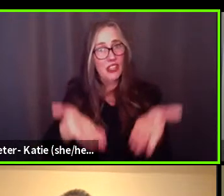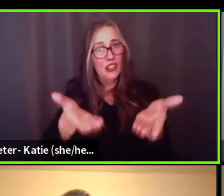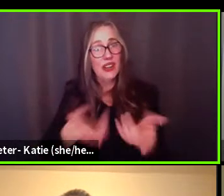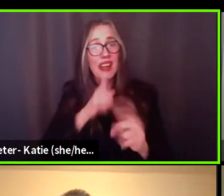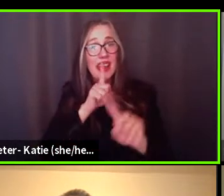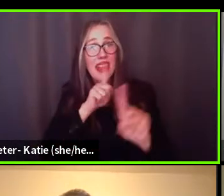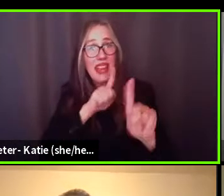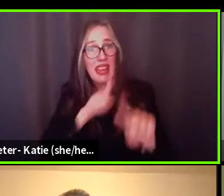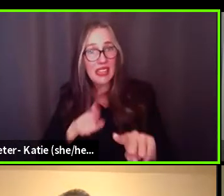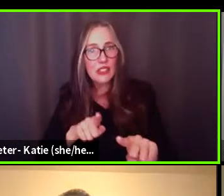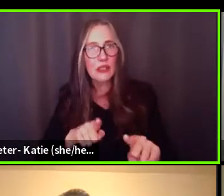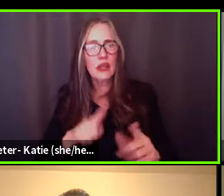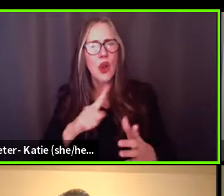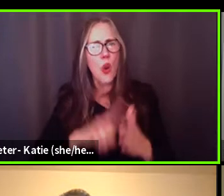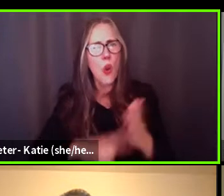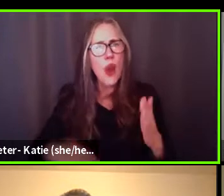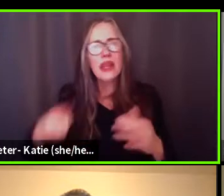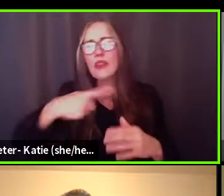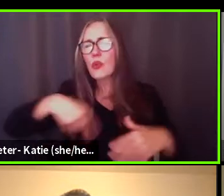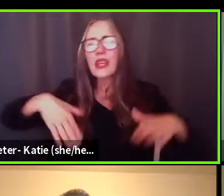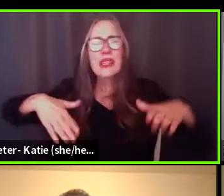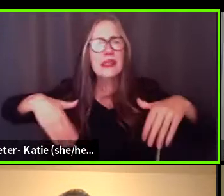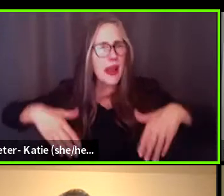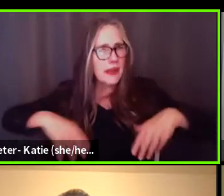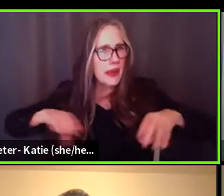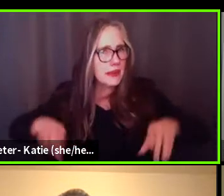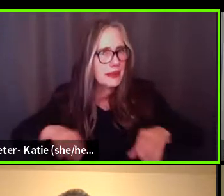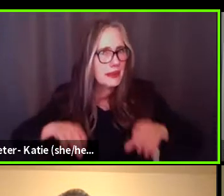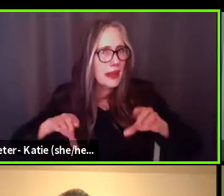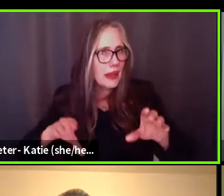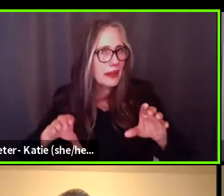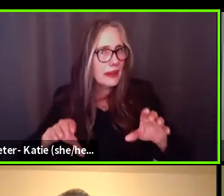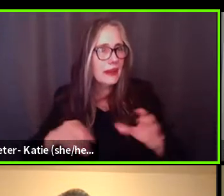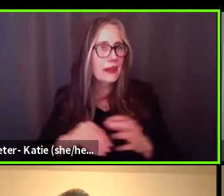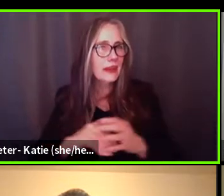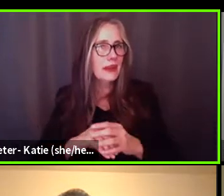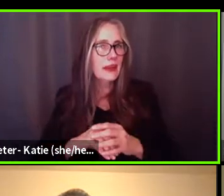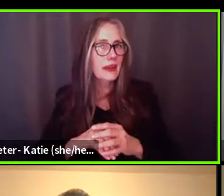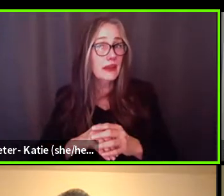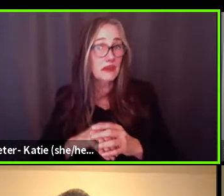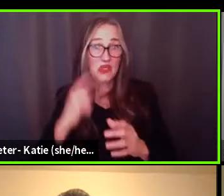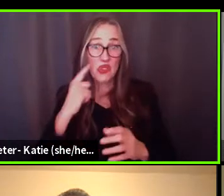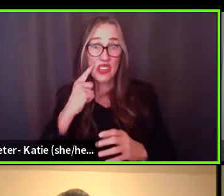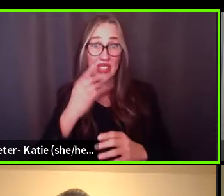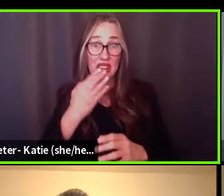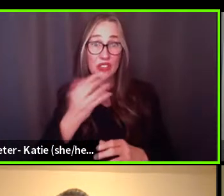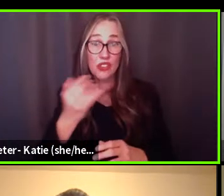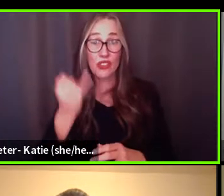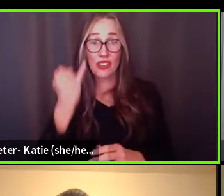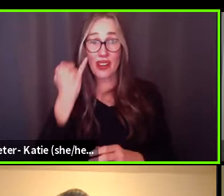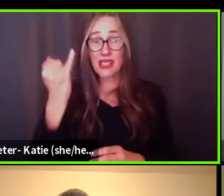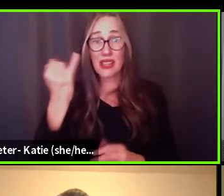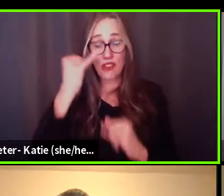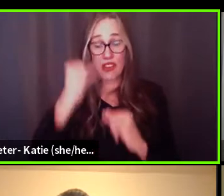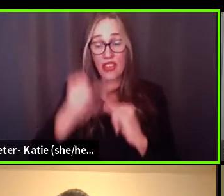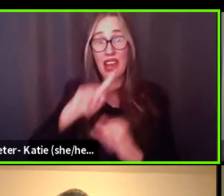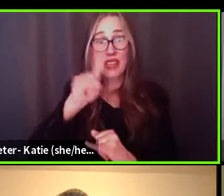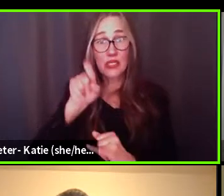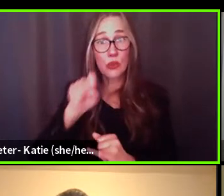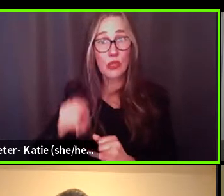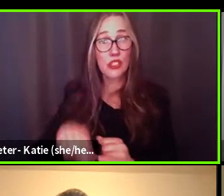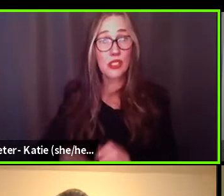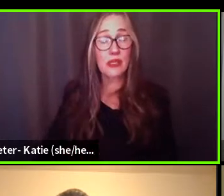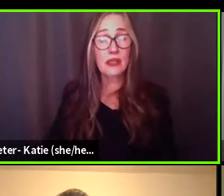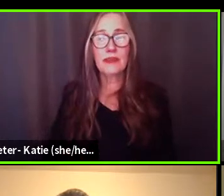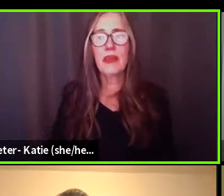gestured toward or or at any rate not very much so does that make sense to or just you can then follow up with that i know that